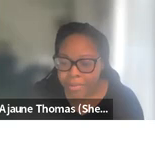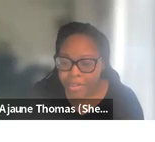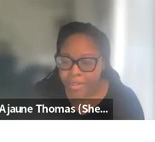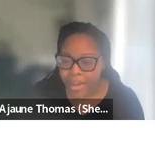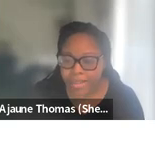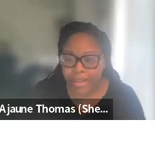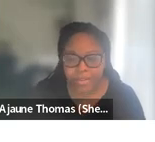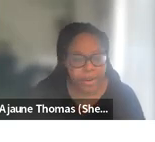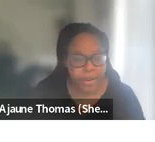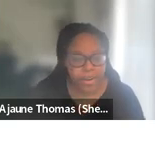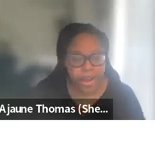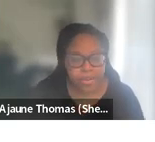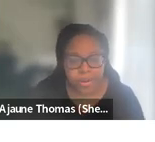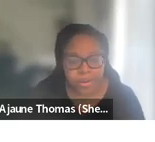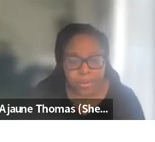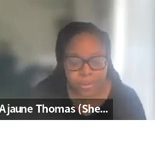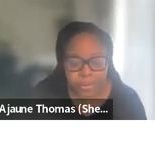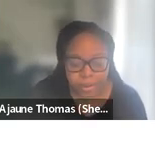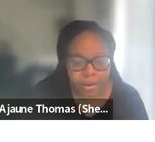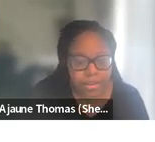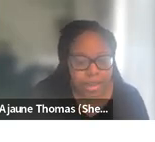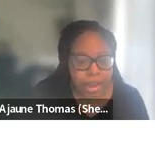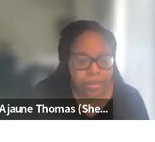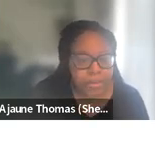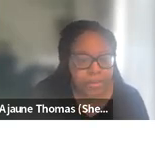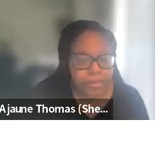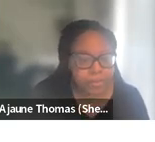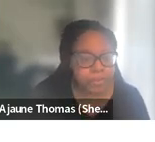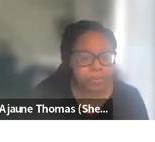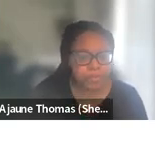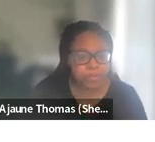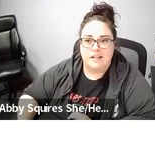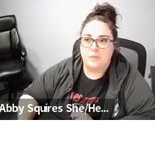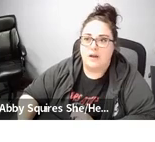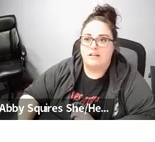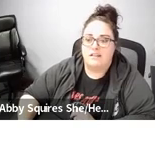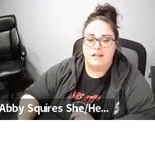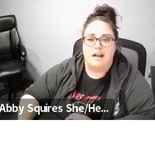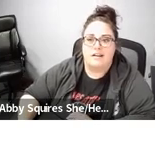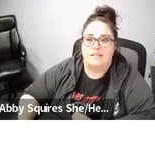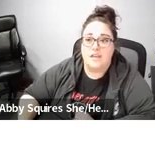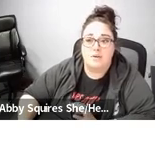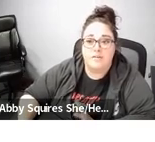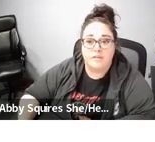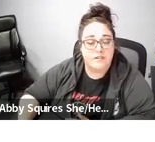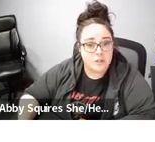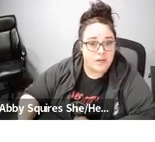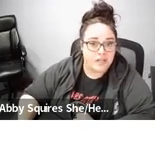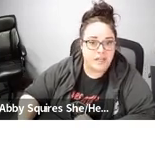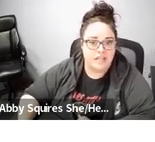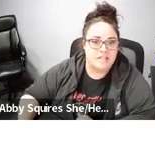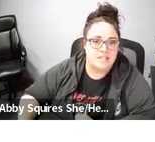and captioners and ASLs ready to go. So awesome. You're all set, Abby. All right. Well, thank you everyone